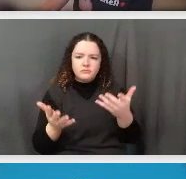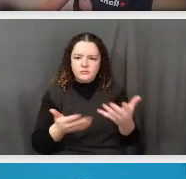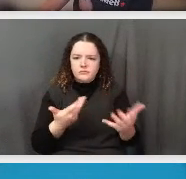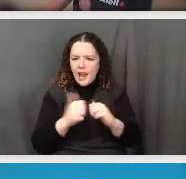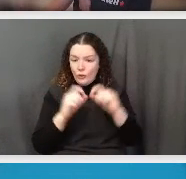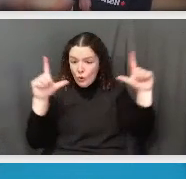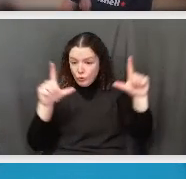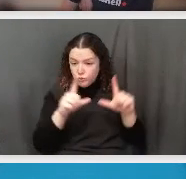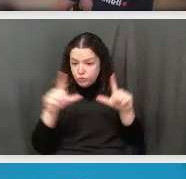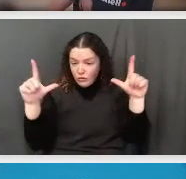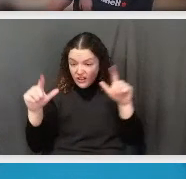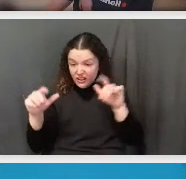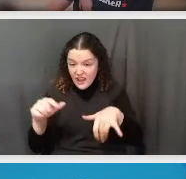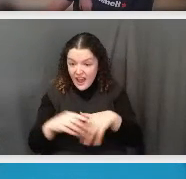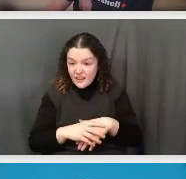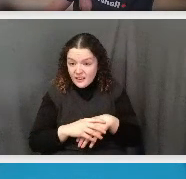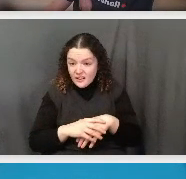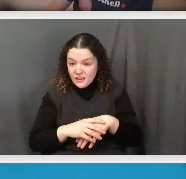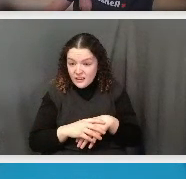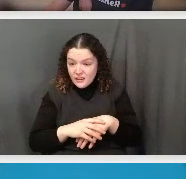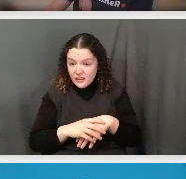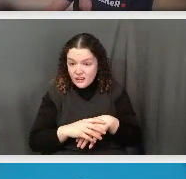or into the email builder?